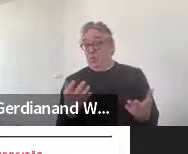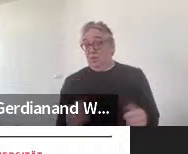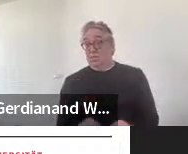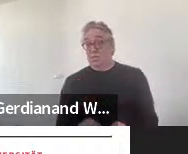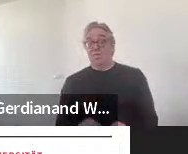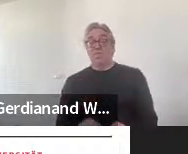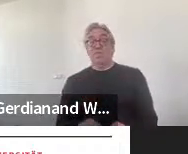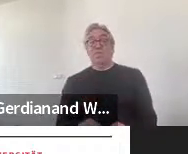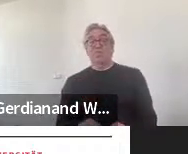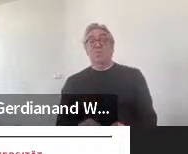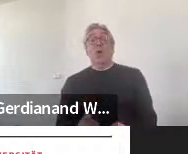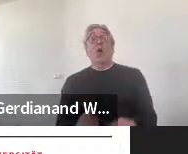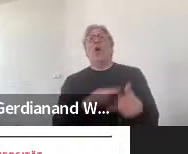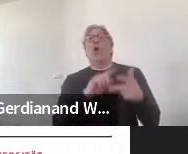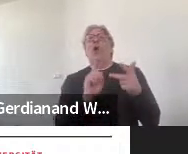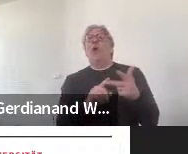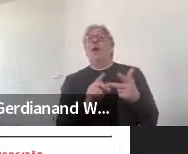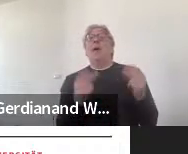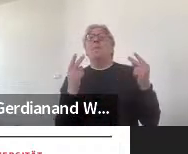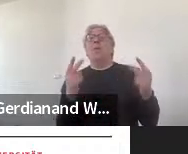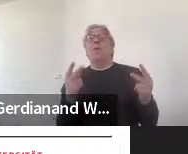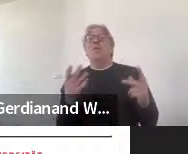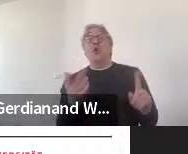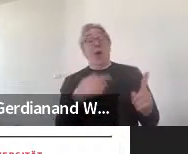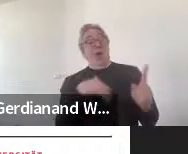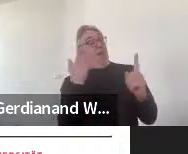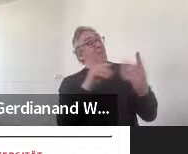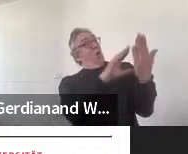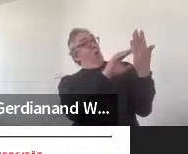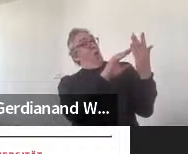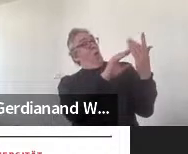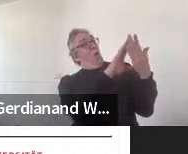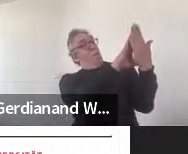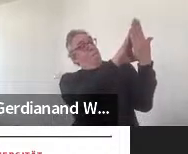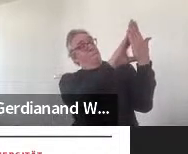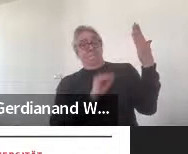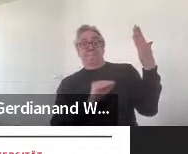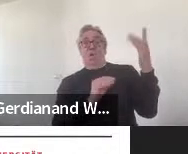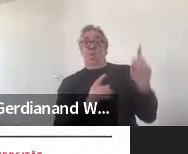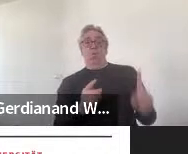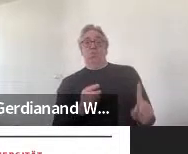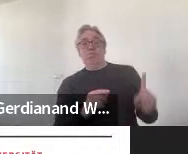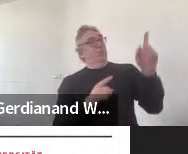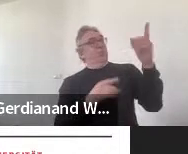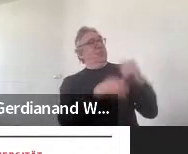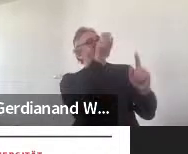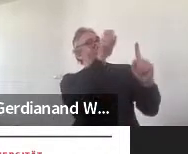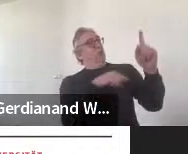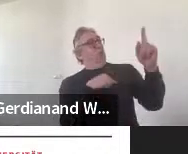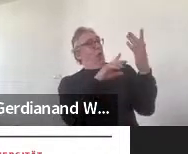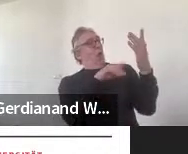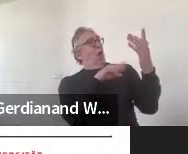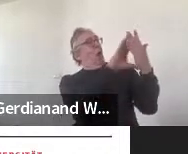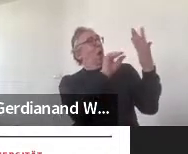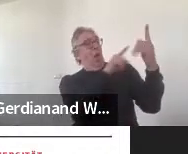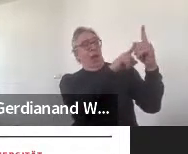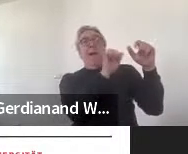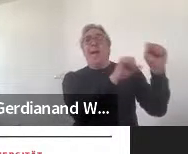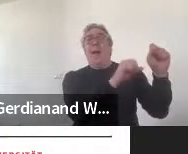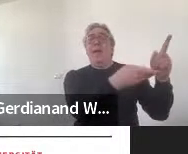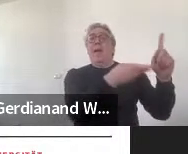role models to identify within politics are very important. So what is the role